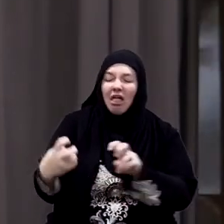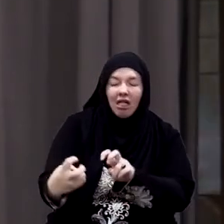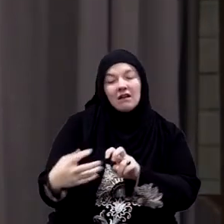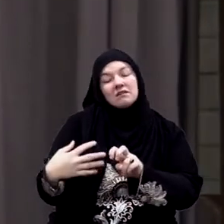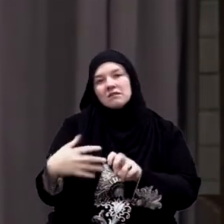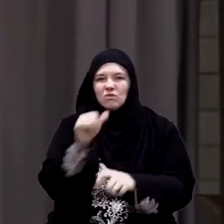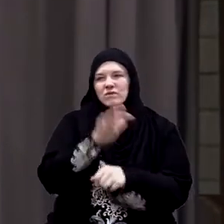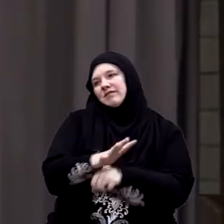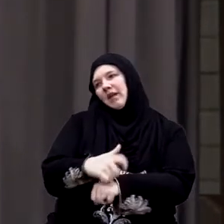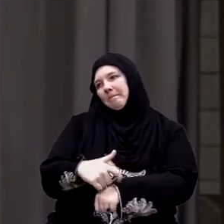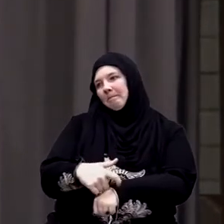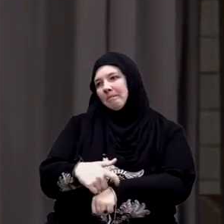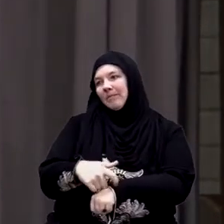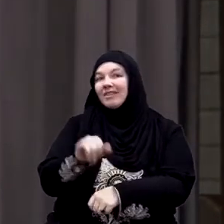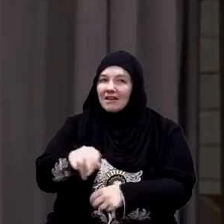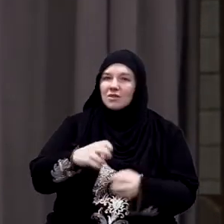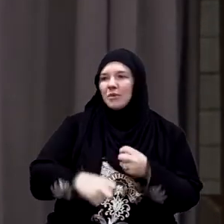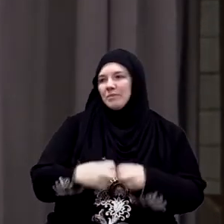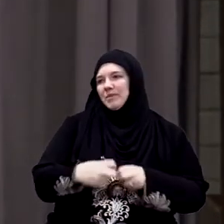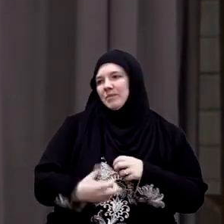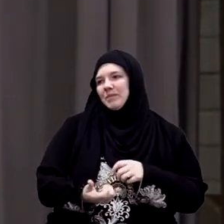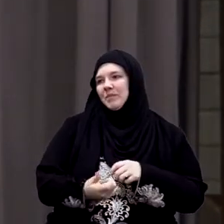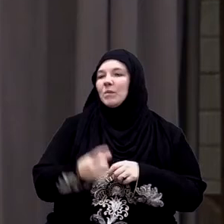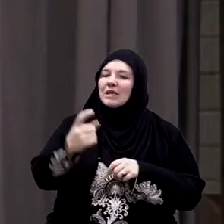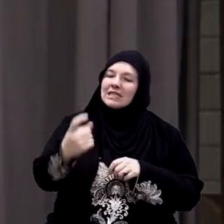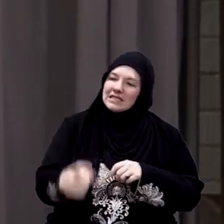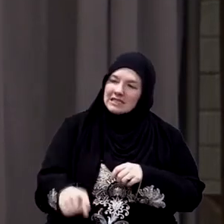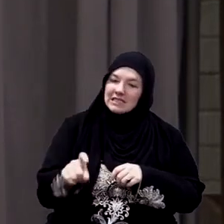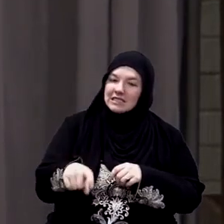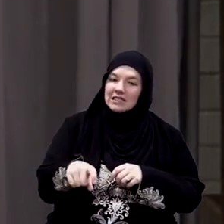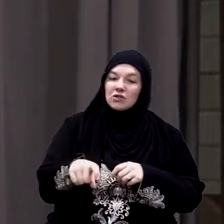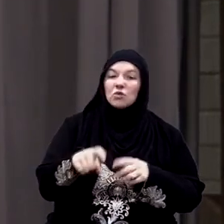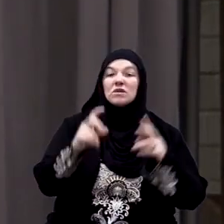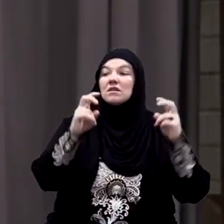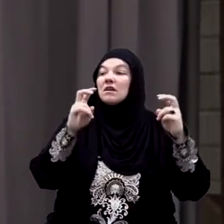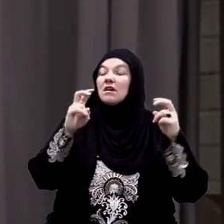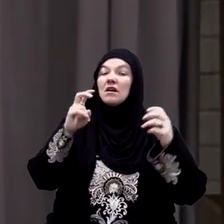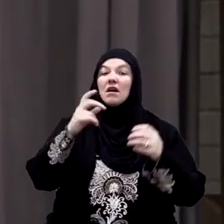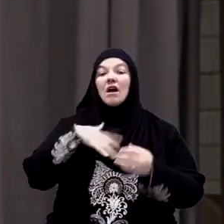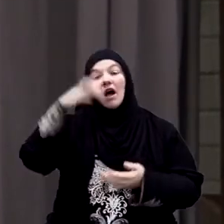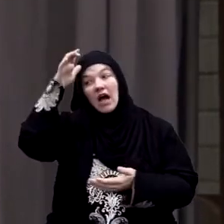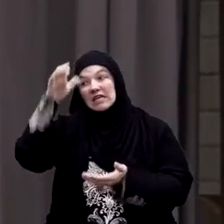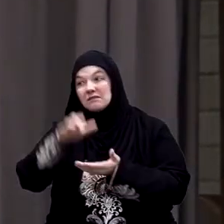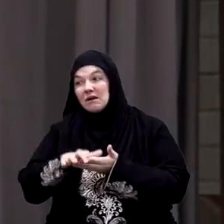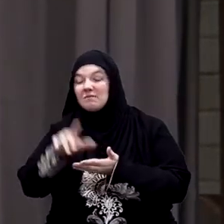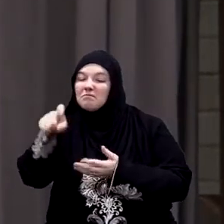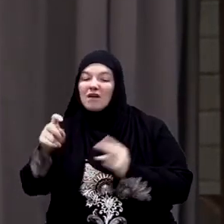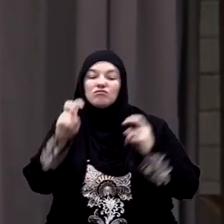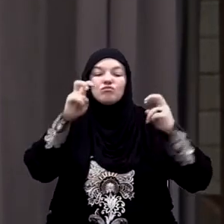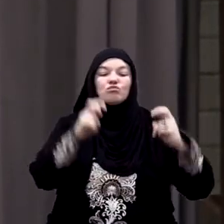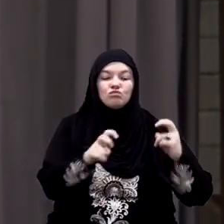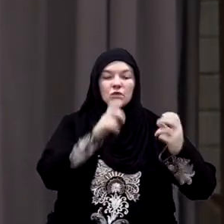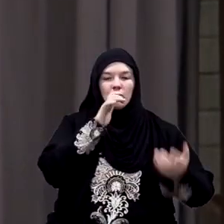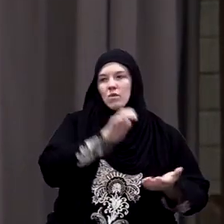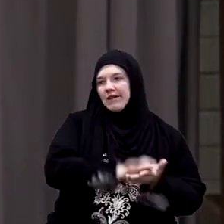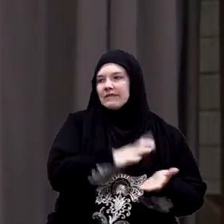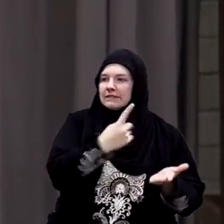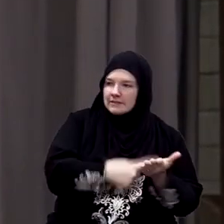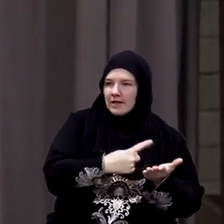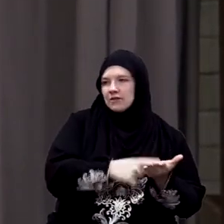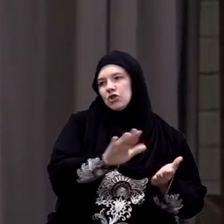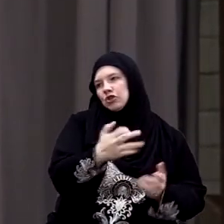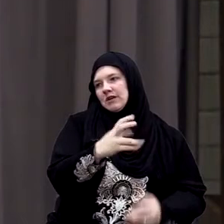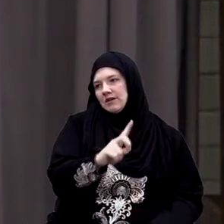problem. For us not to spend time with our wives to discuss those issues and to focus on